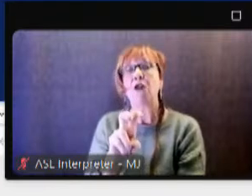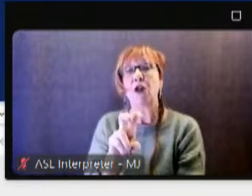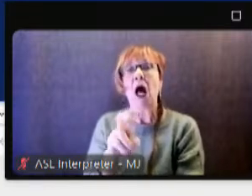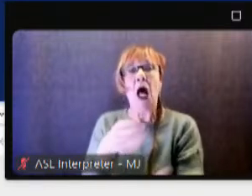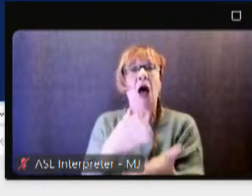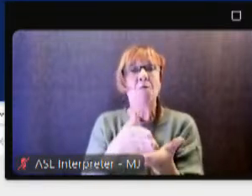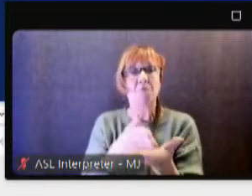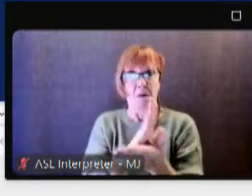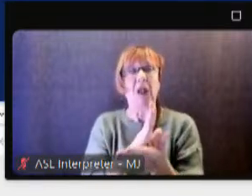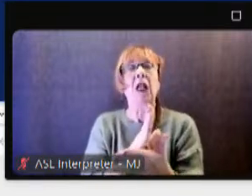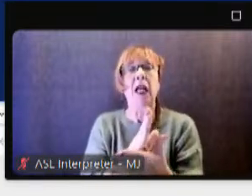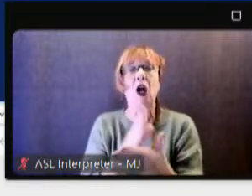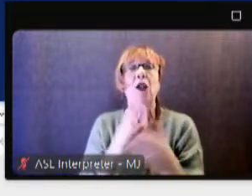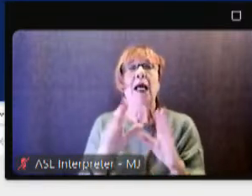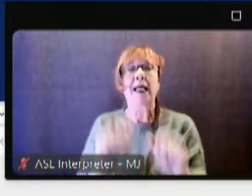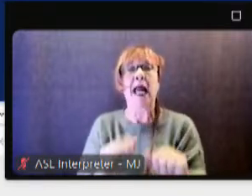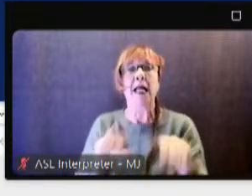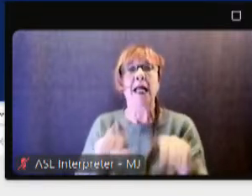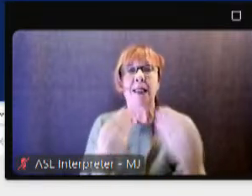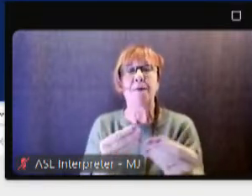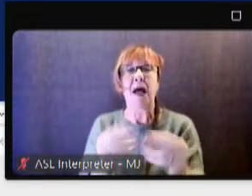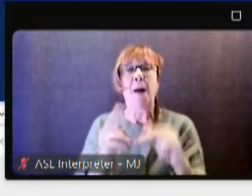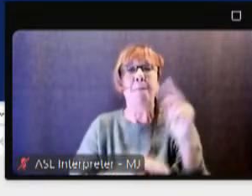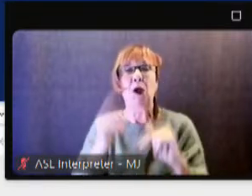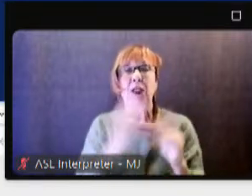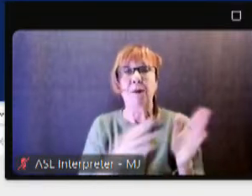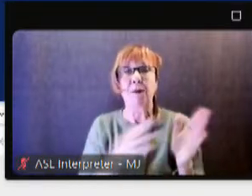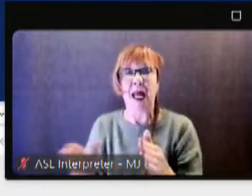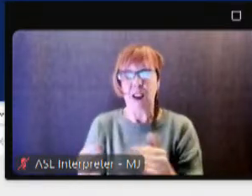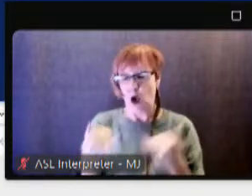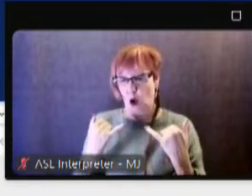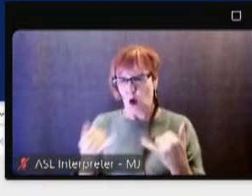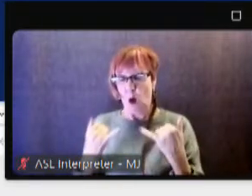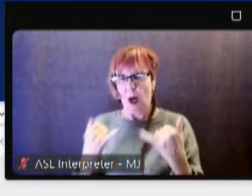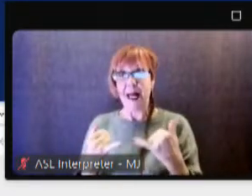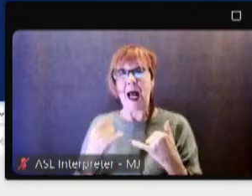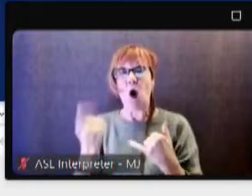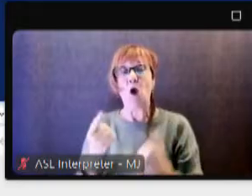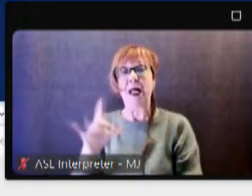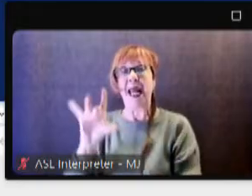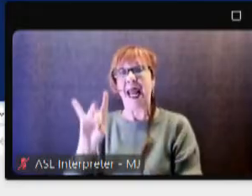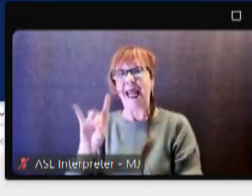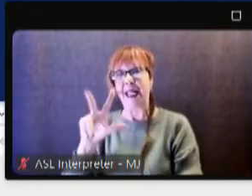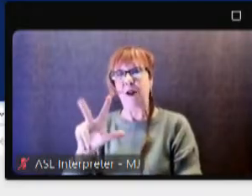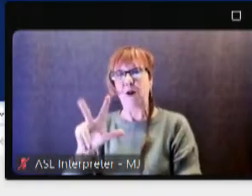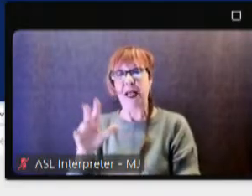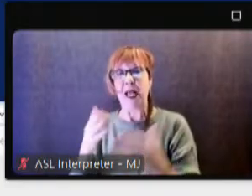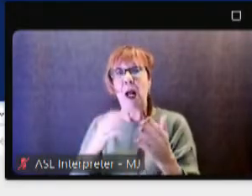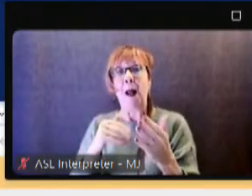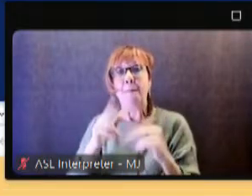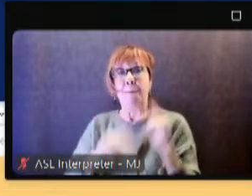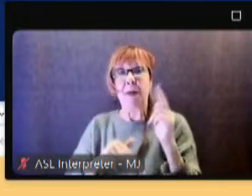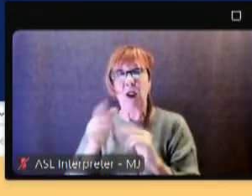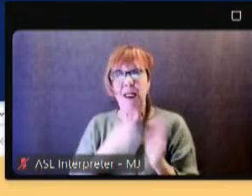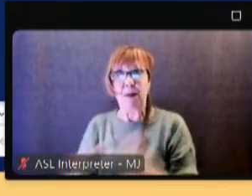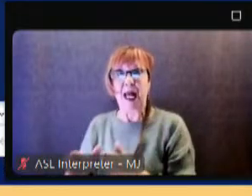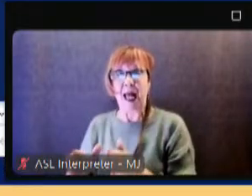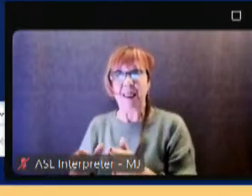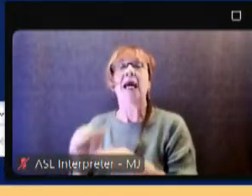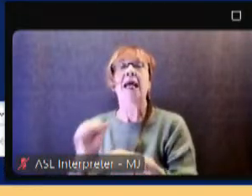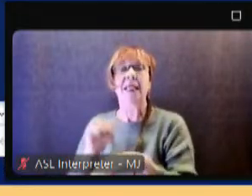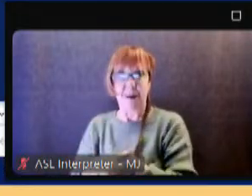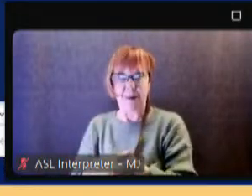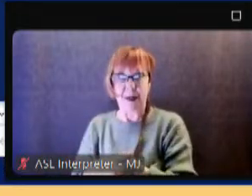plans. Currently, only 83 building plans have been submitted, of which 14 are approved pending